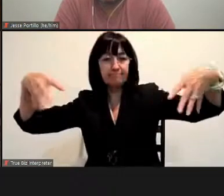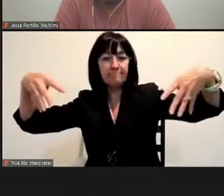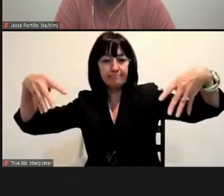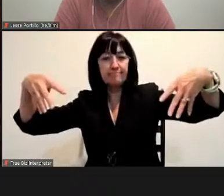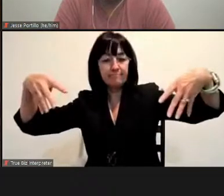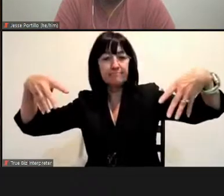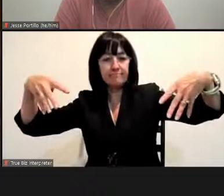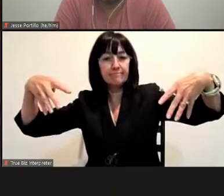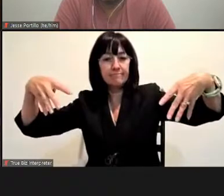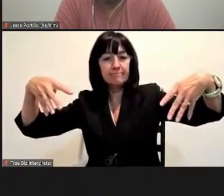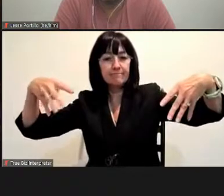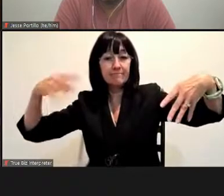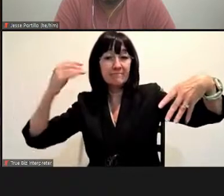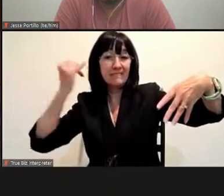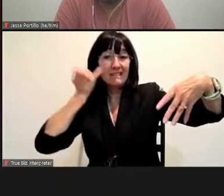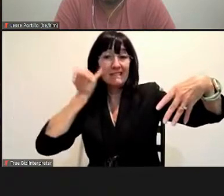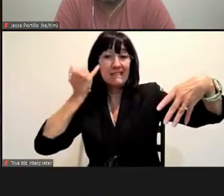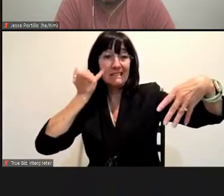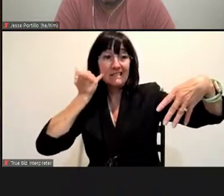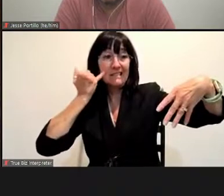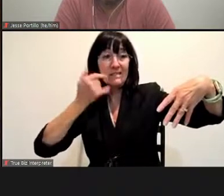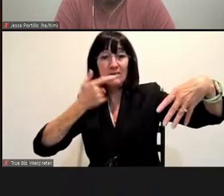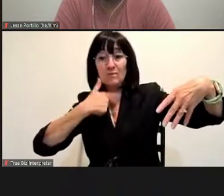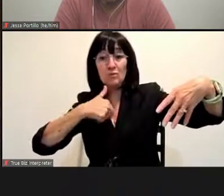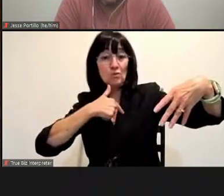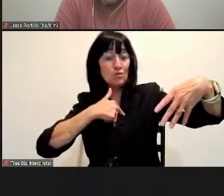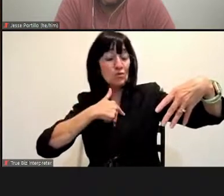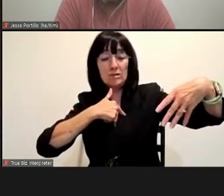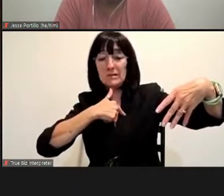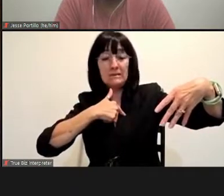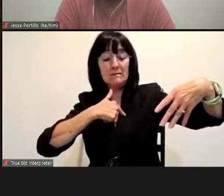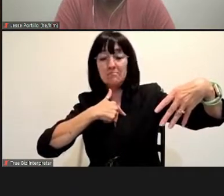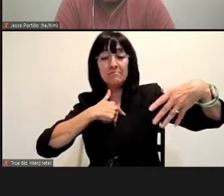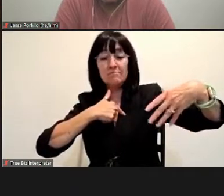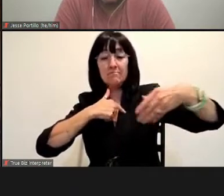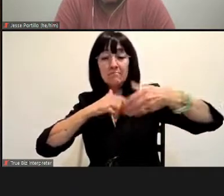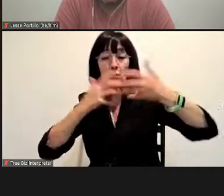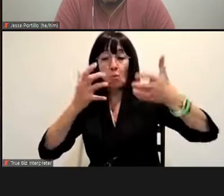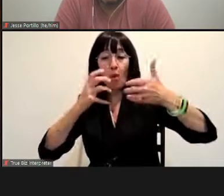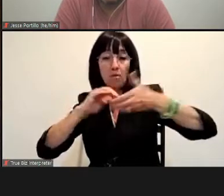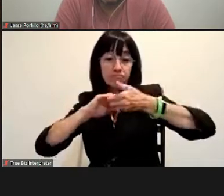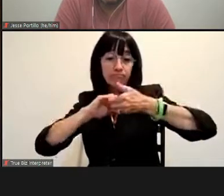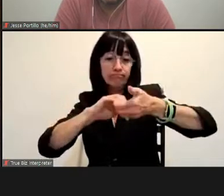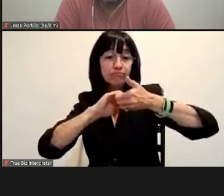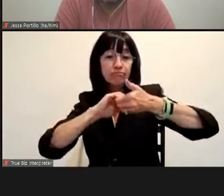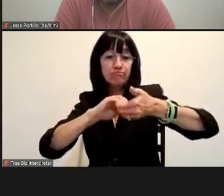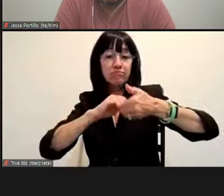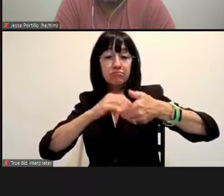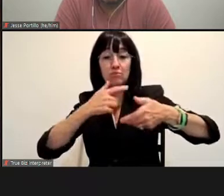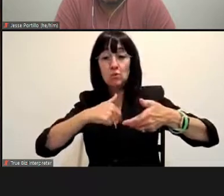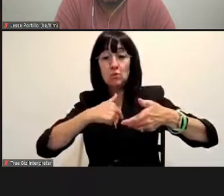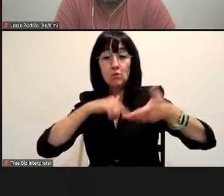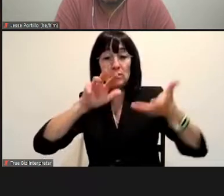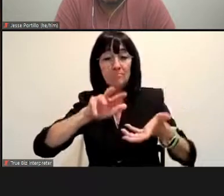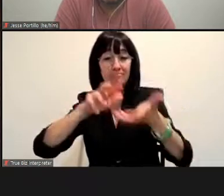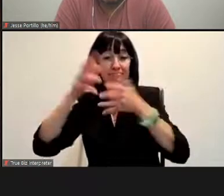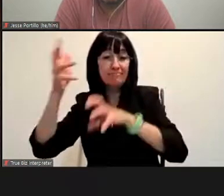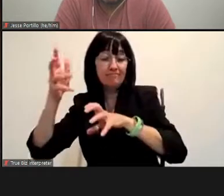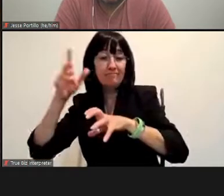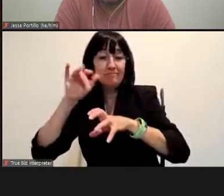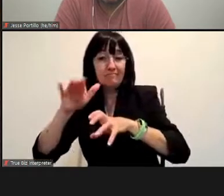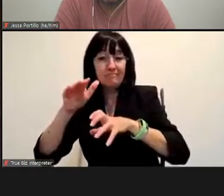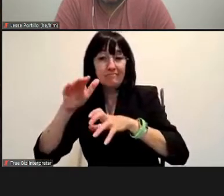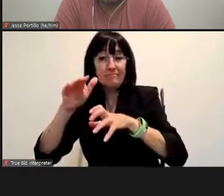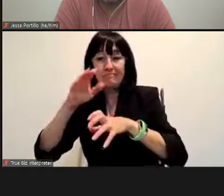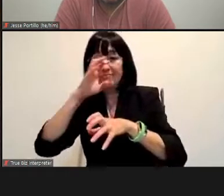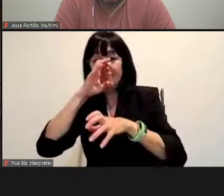and we talk about collaborations and lateral communication, that's when we probably get some really, I mean, I can